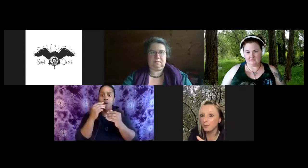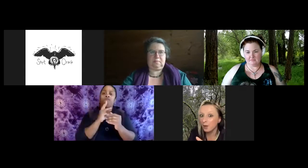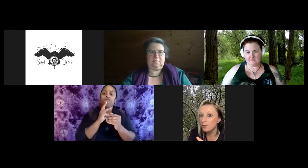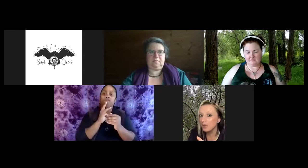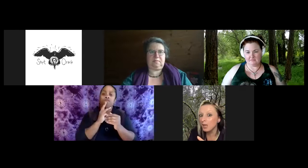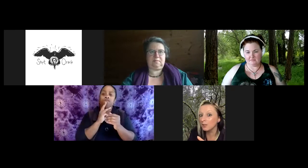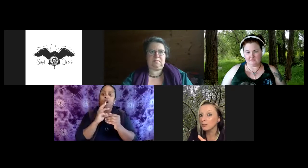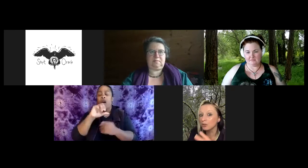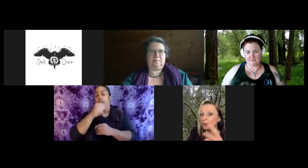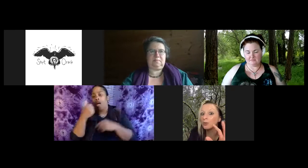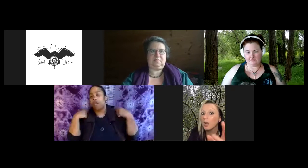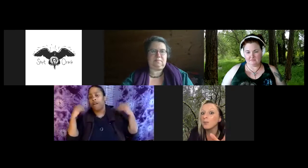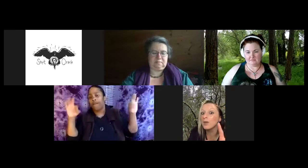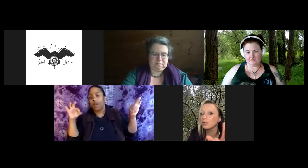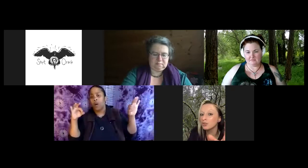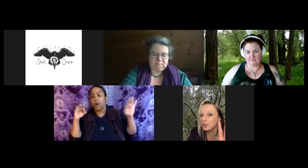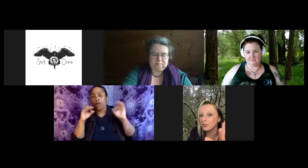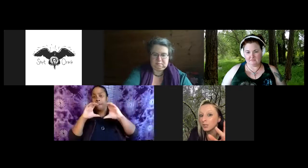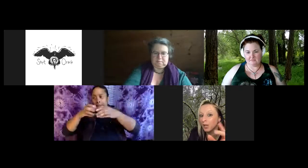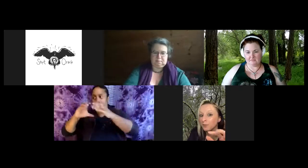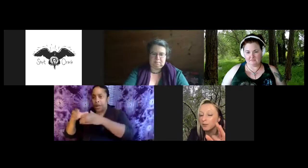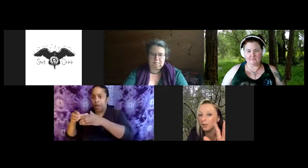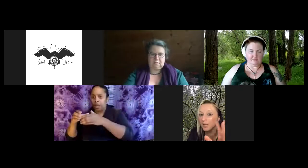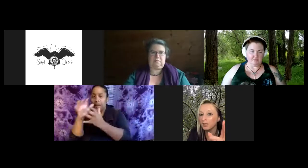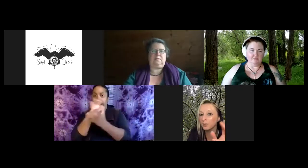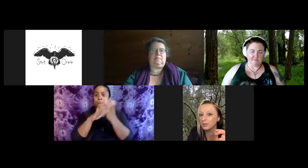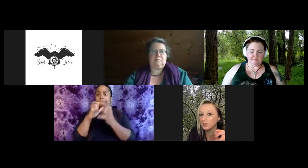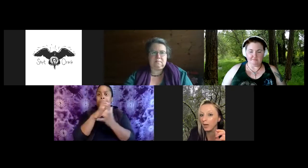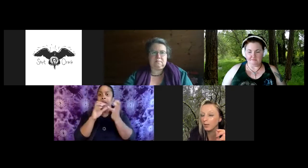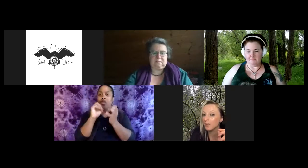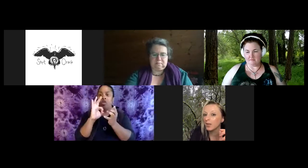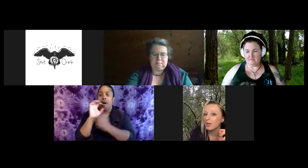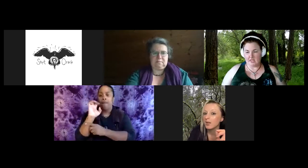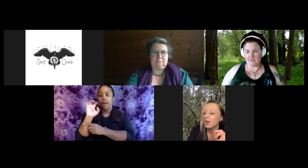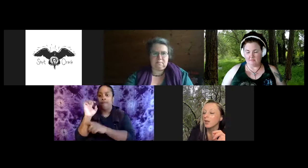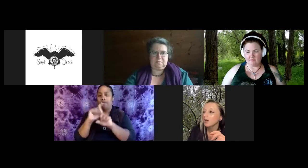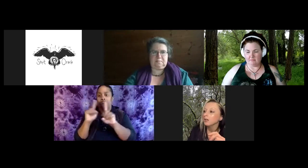other fairy beings who are mixtures of different elements, right?